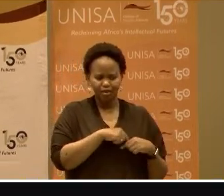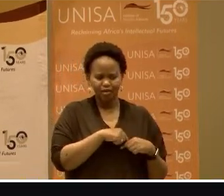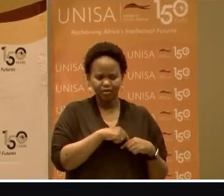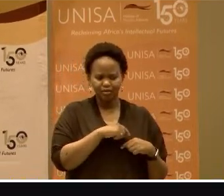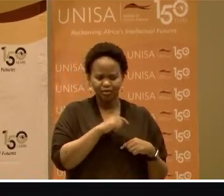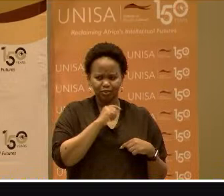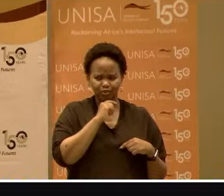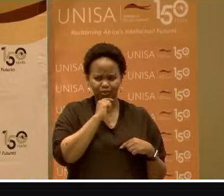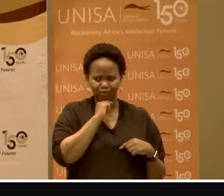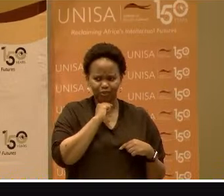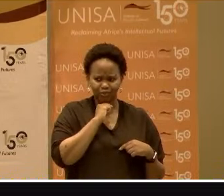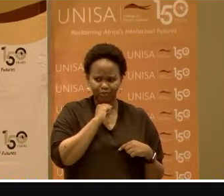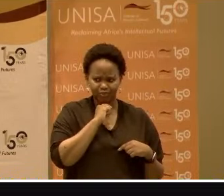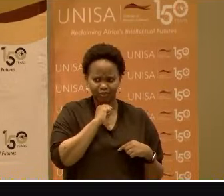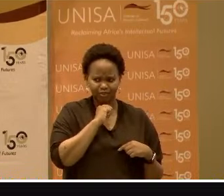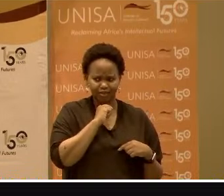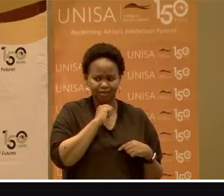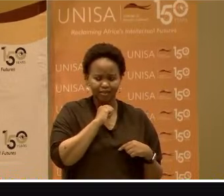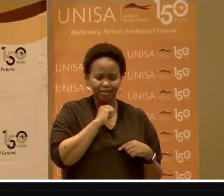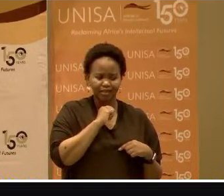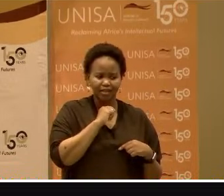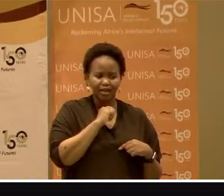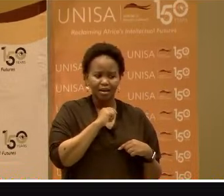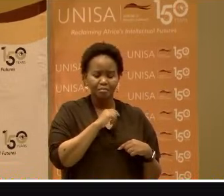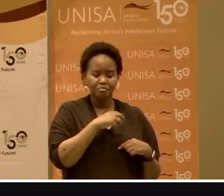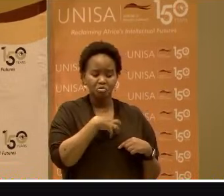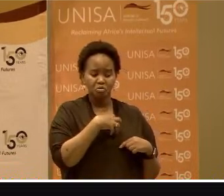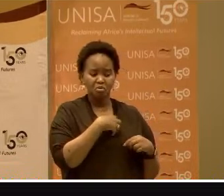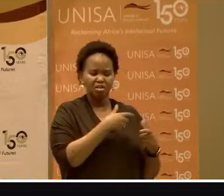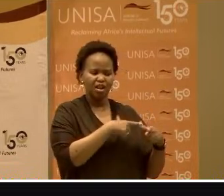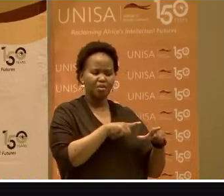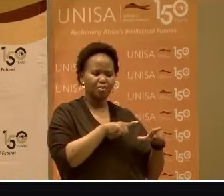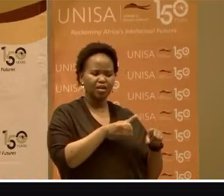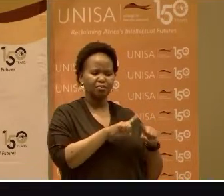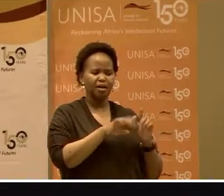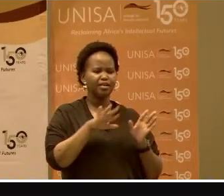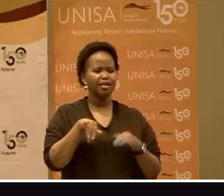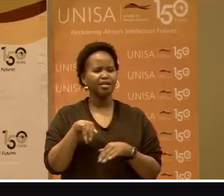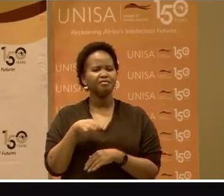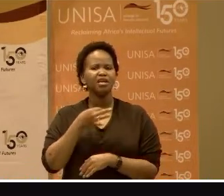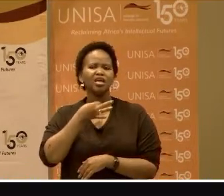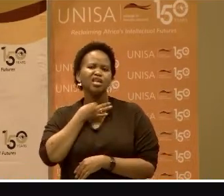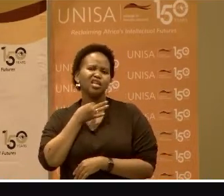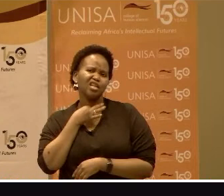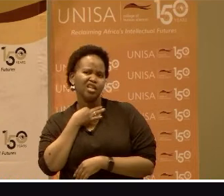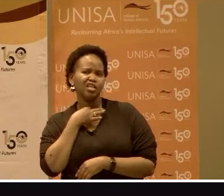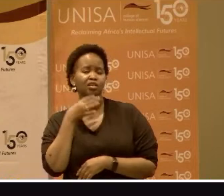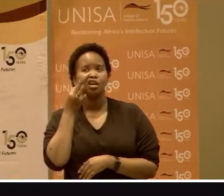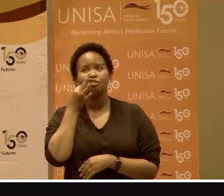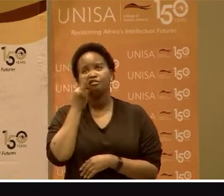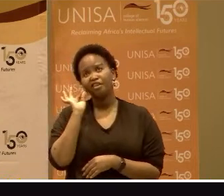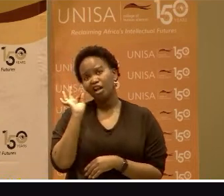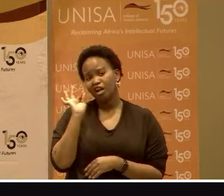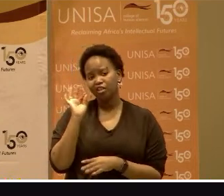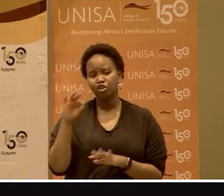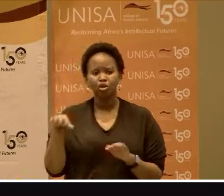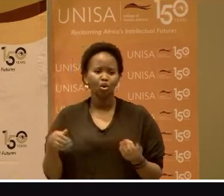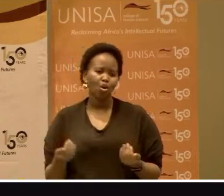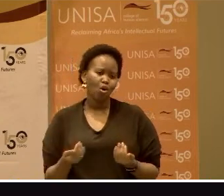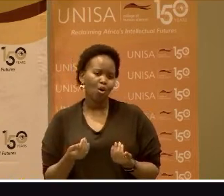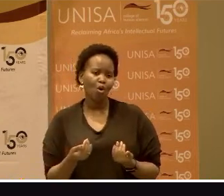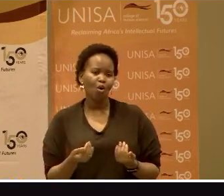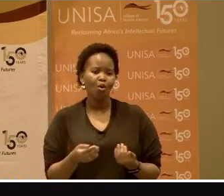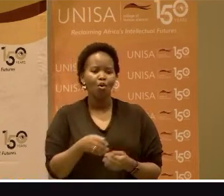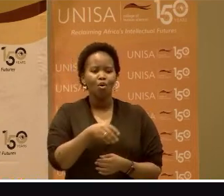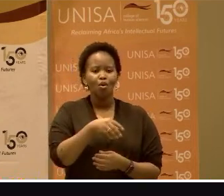journalism instead of English and French or Portuguese. Of course, there is going to be emerging